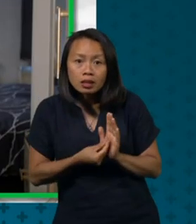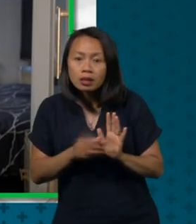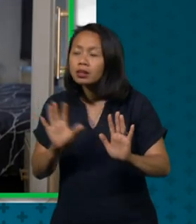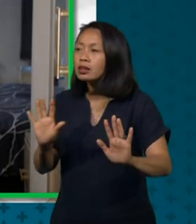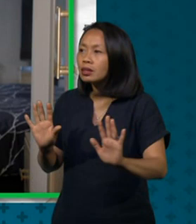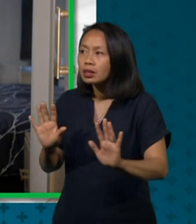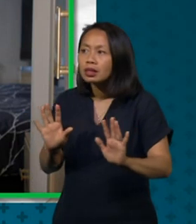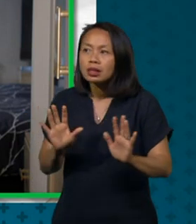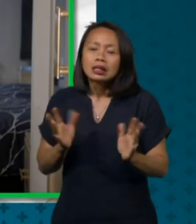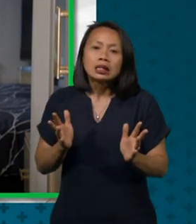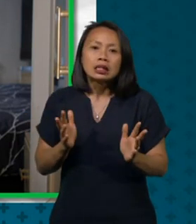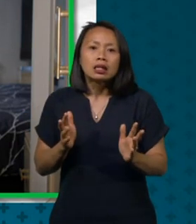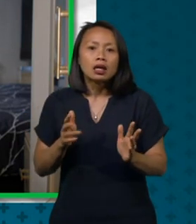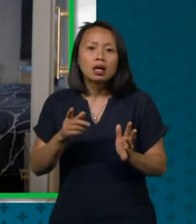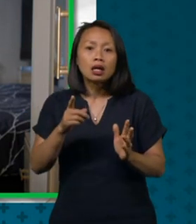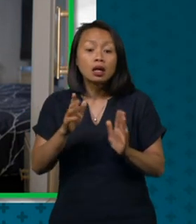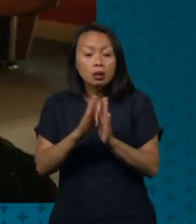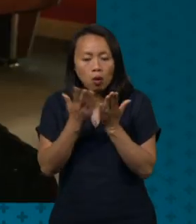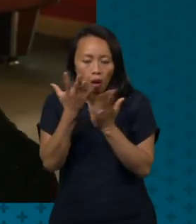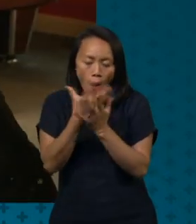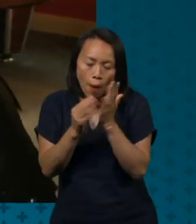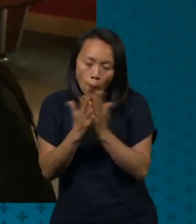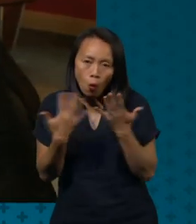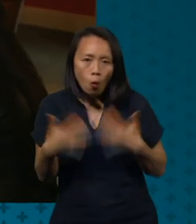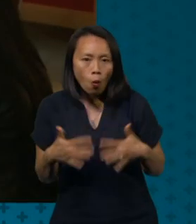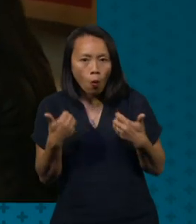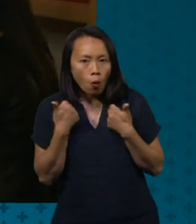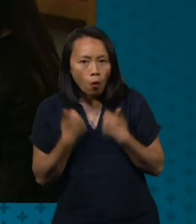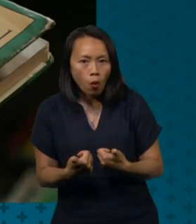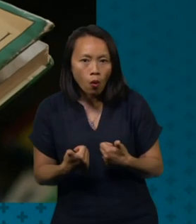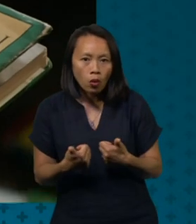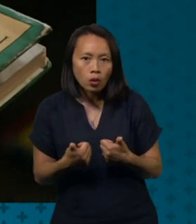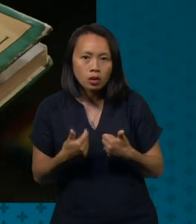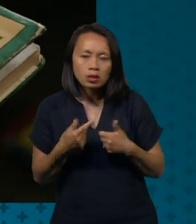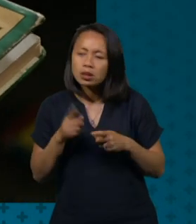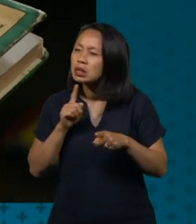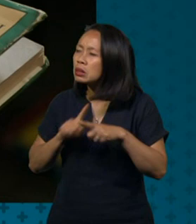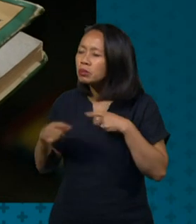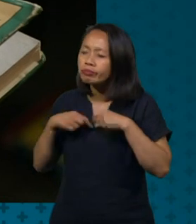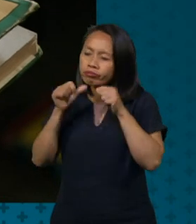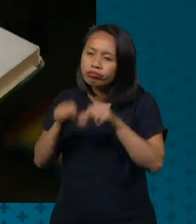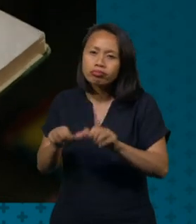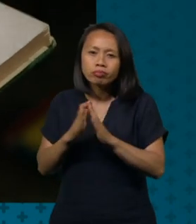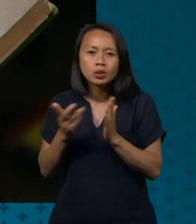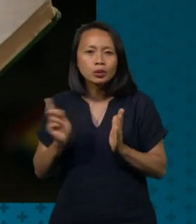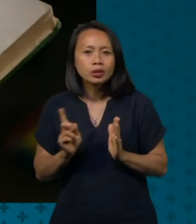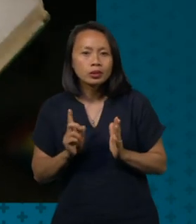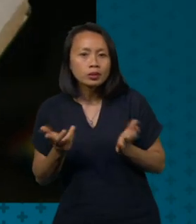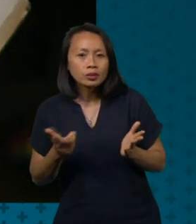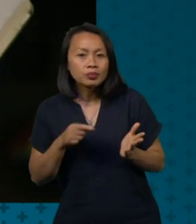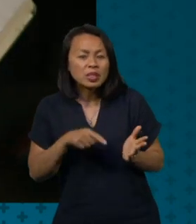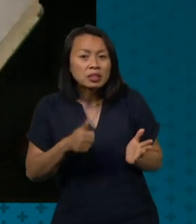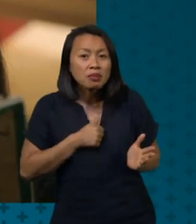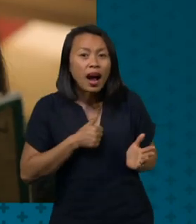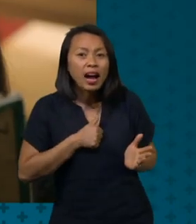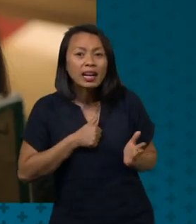book, especially my favourite one ever. This was mine. I gave it to T. Look, it's got my name in